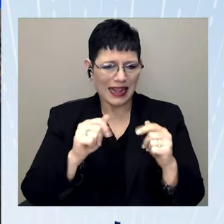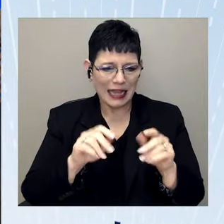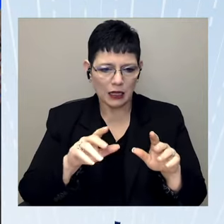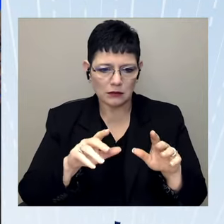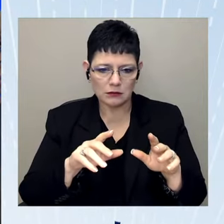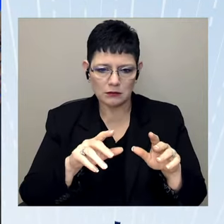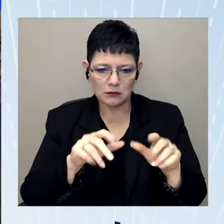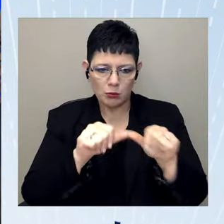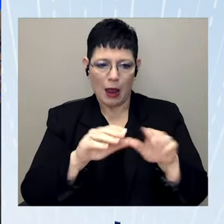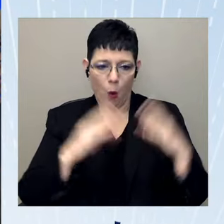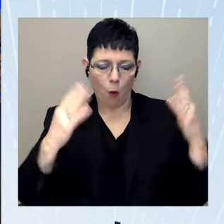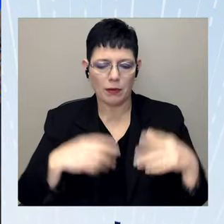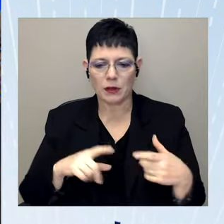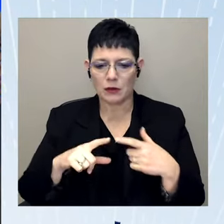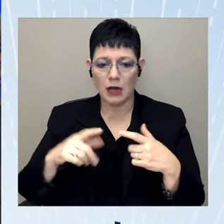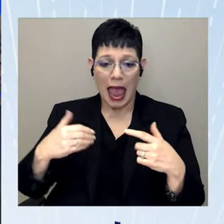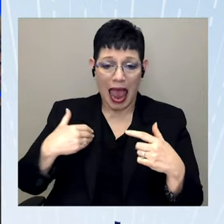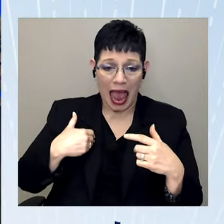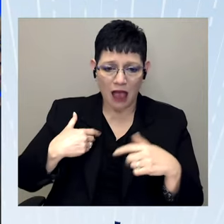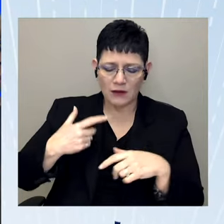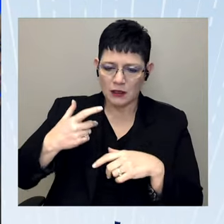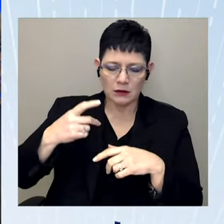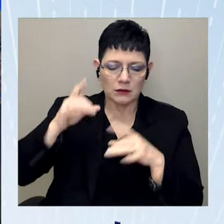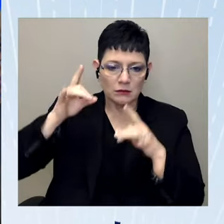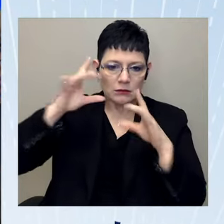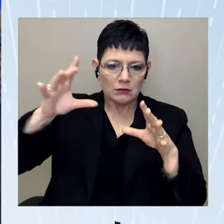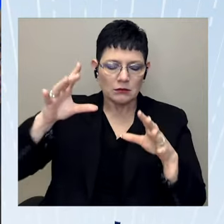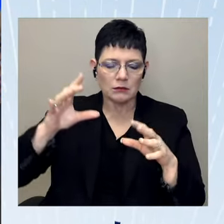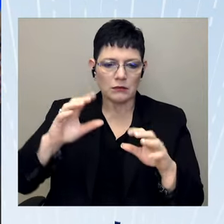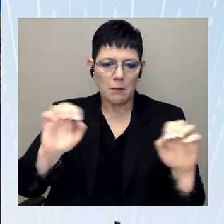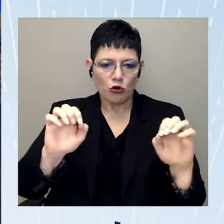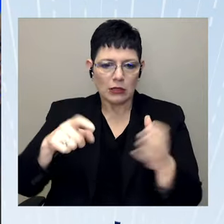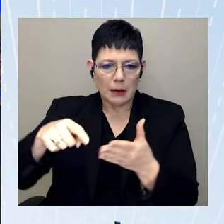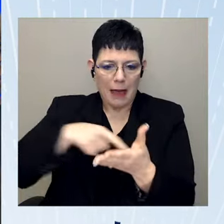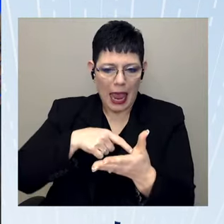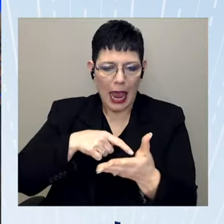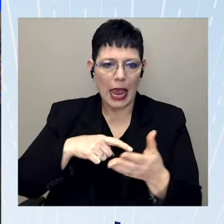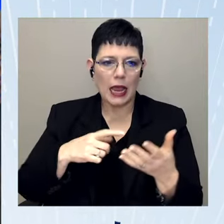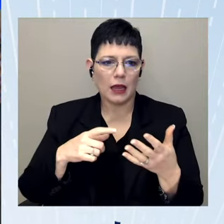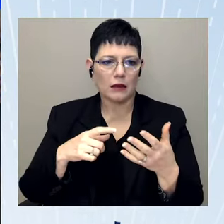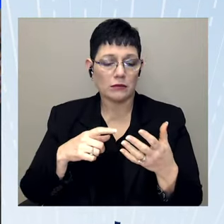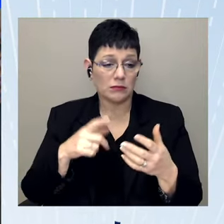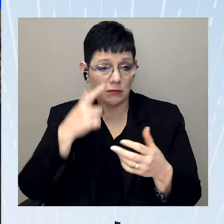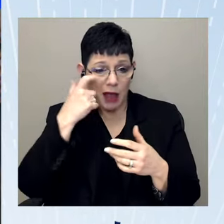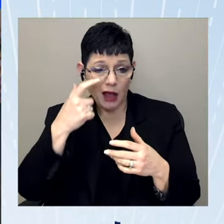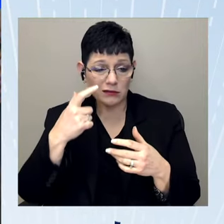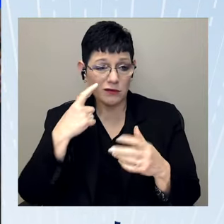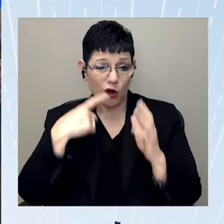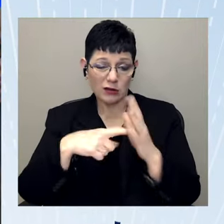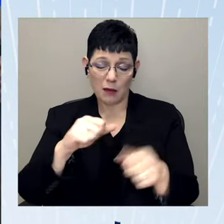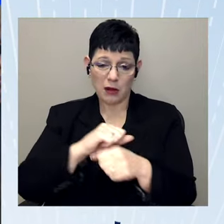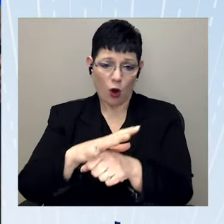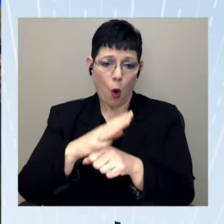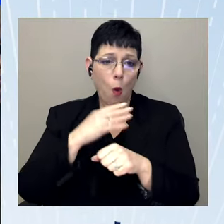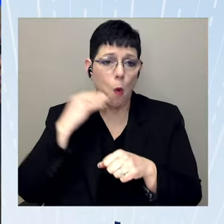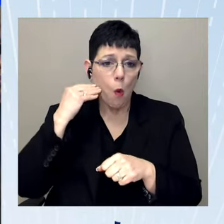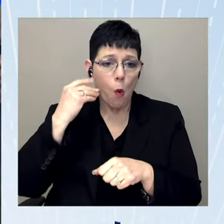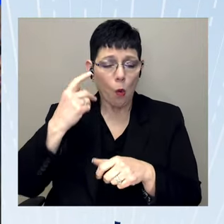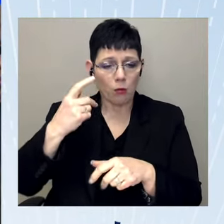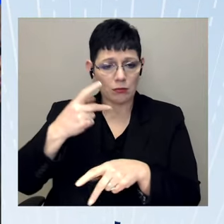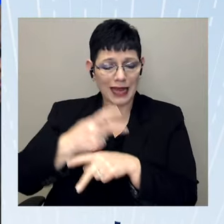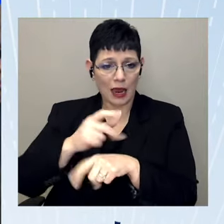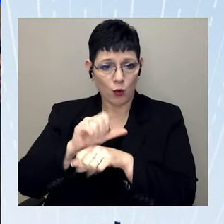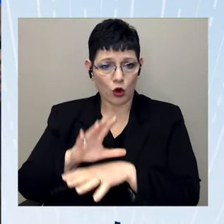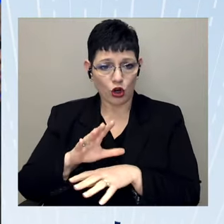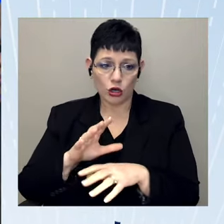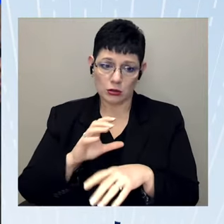that because we had to work through the pandemic, and people had to stay home, home care workers went to work.